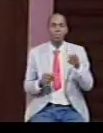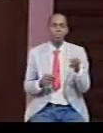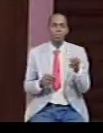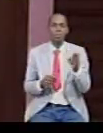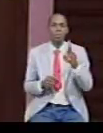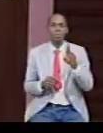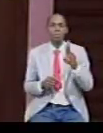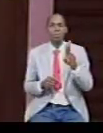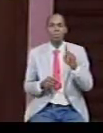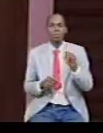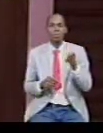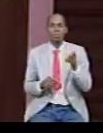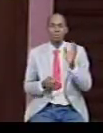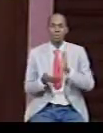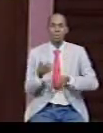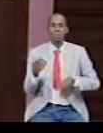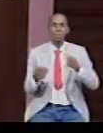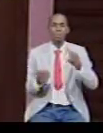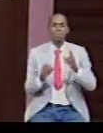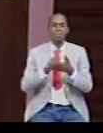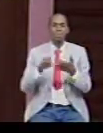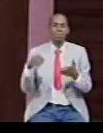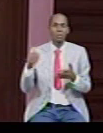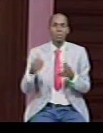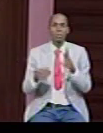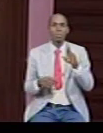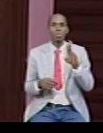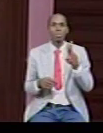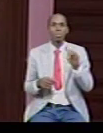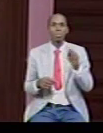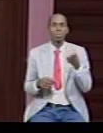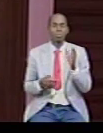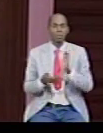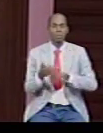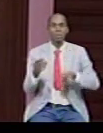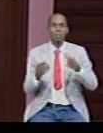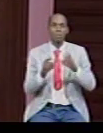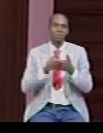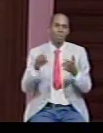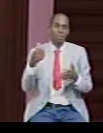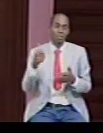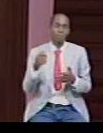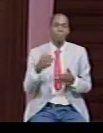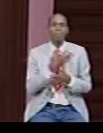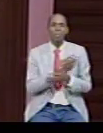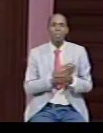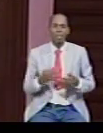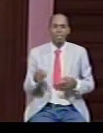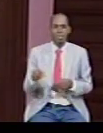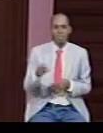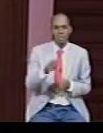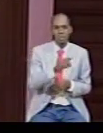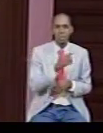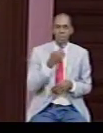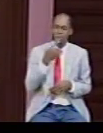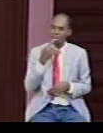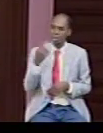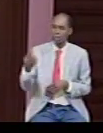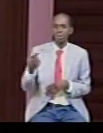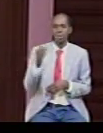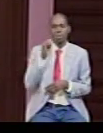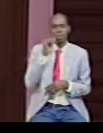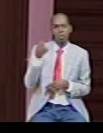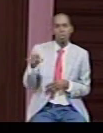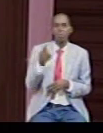I'm reading from verse 10. Ruth chapter 1, verse 10. And he said unto her,